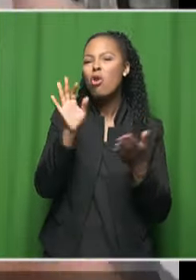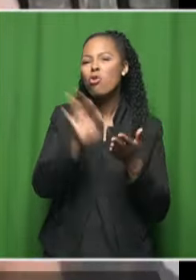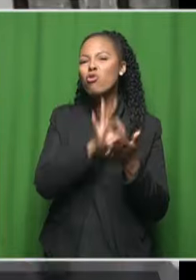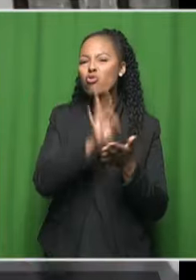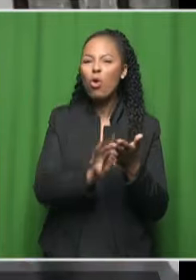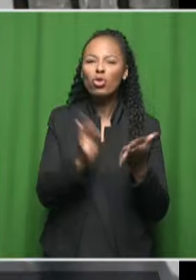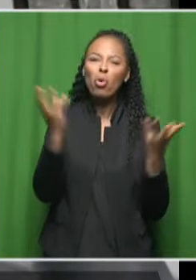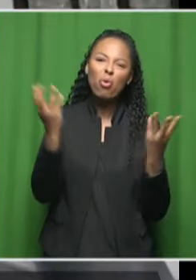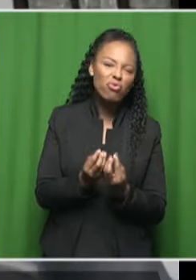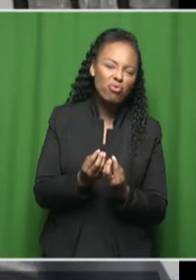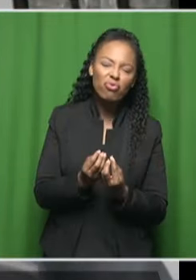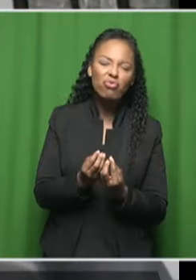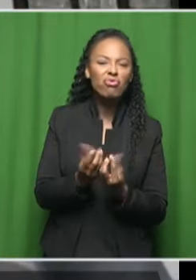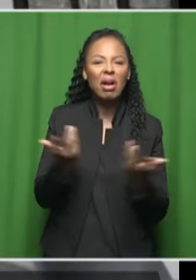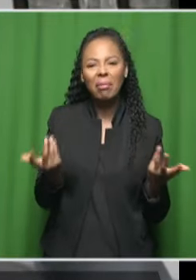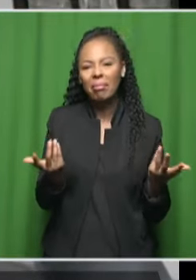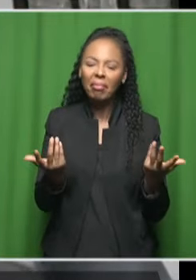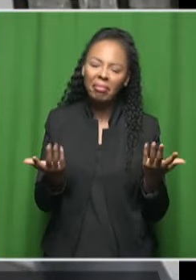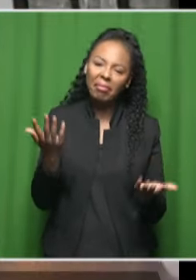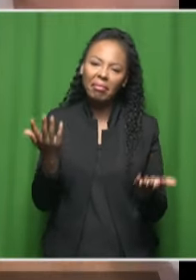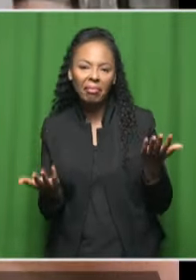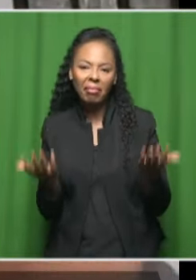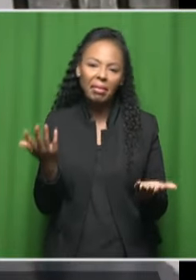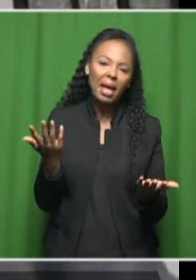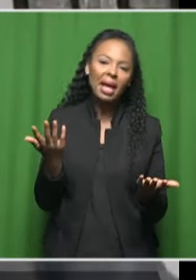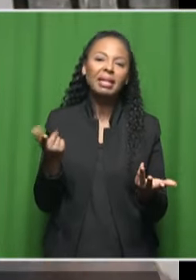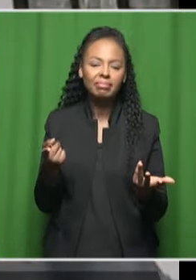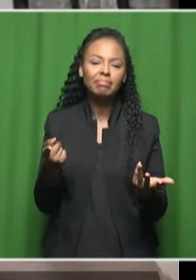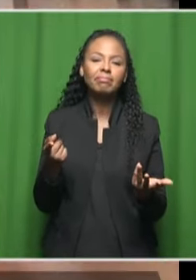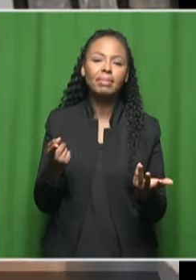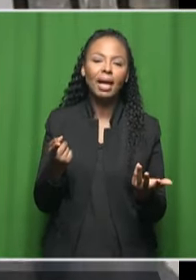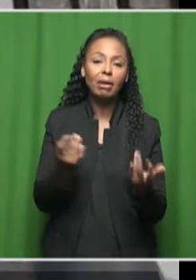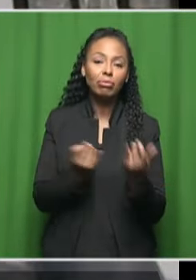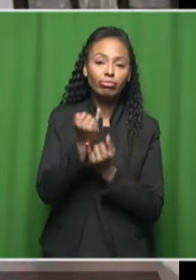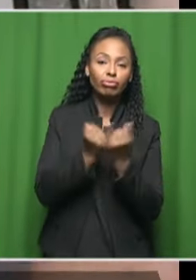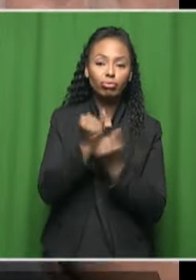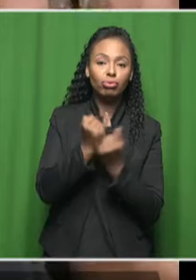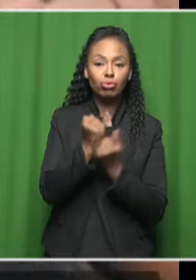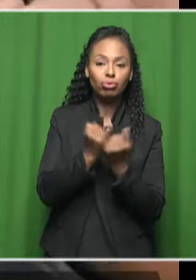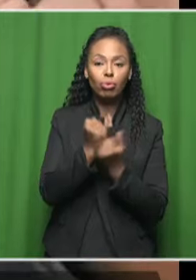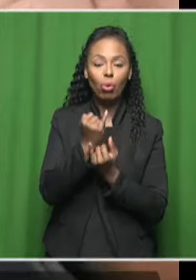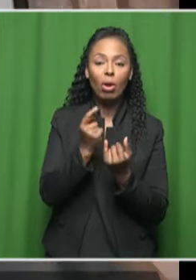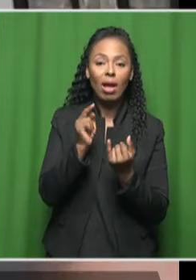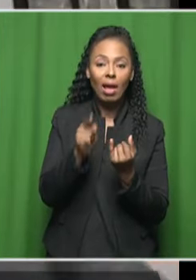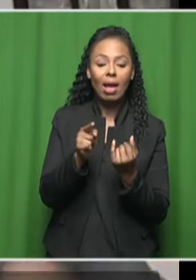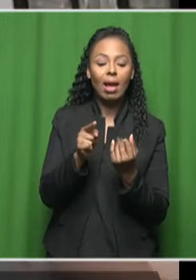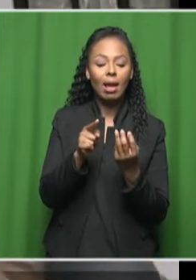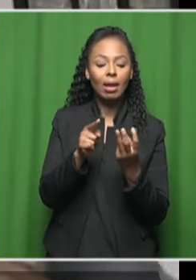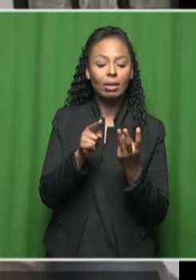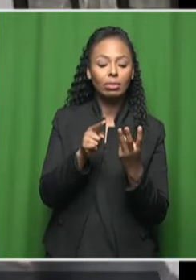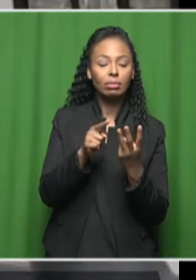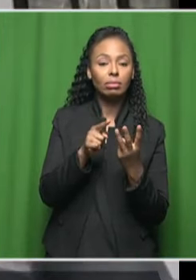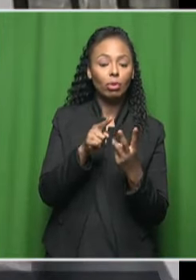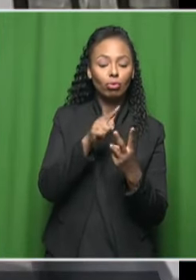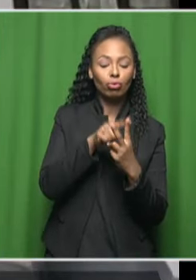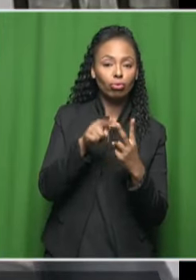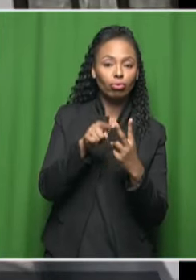the stiff rivalry and the stiff competition between these two candidates, namely Venance